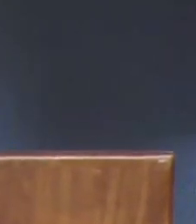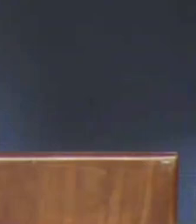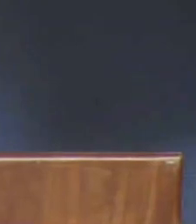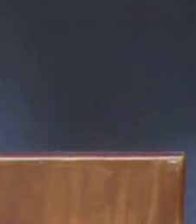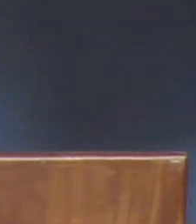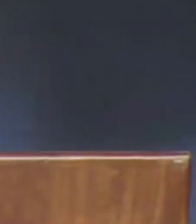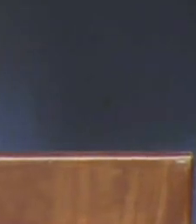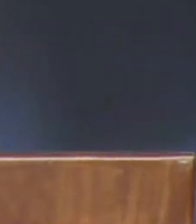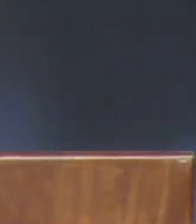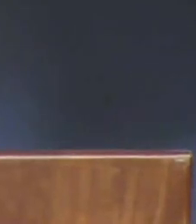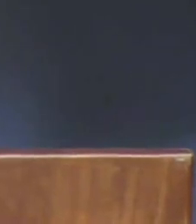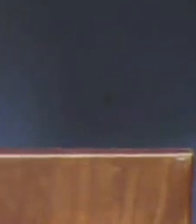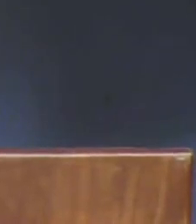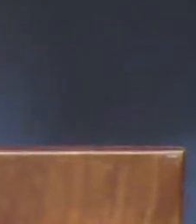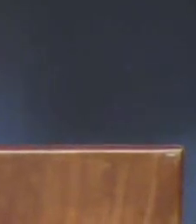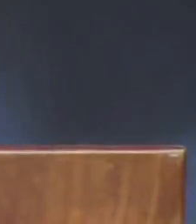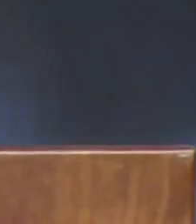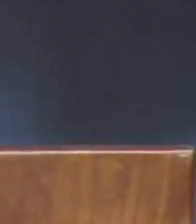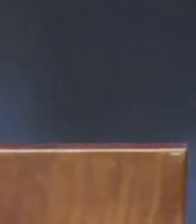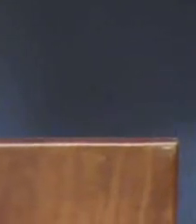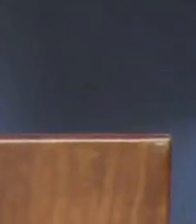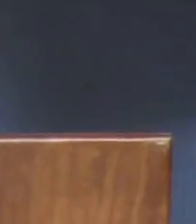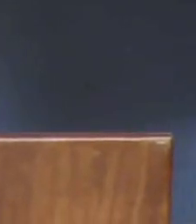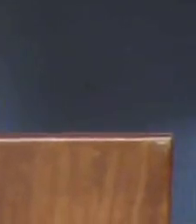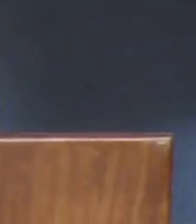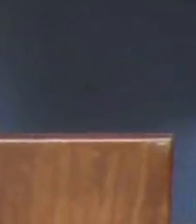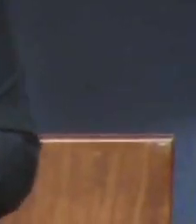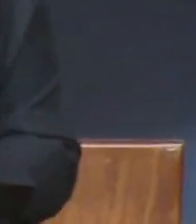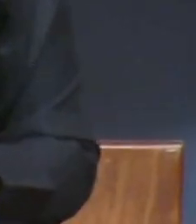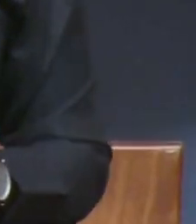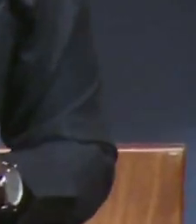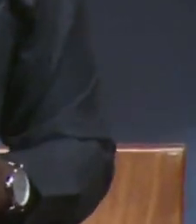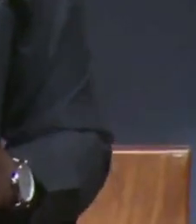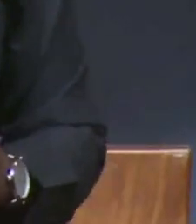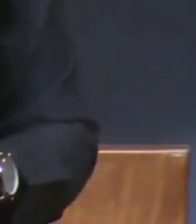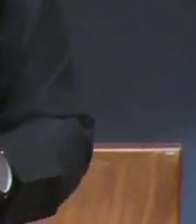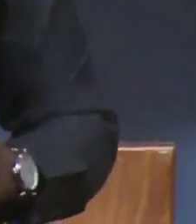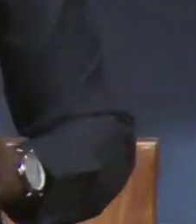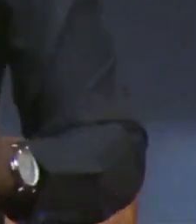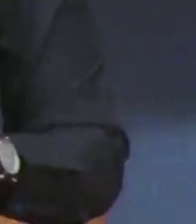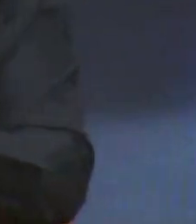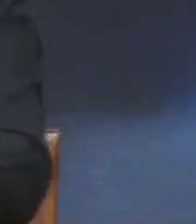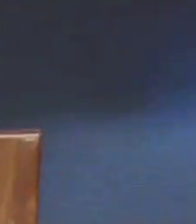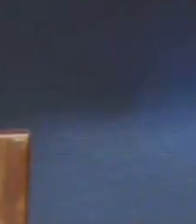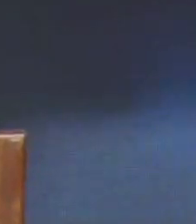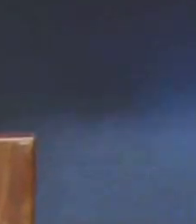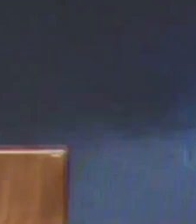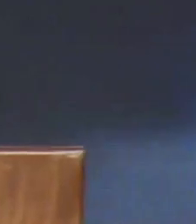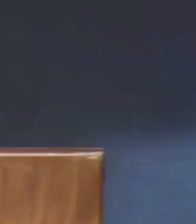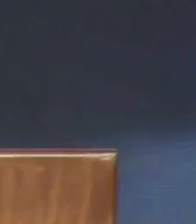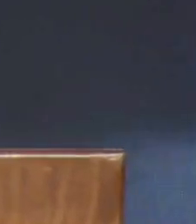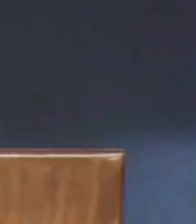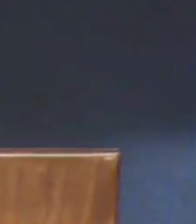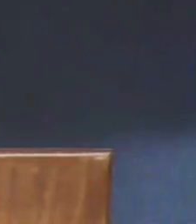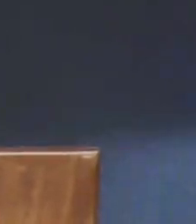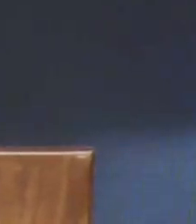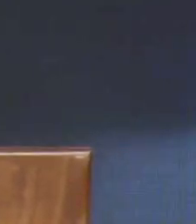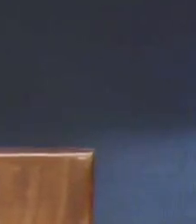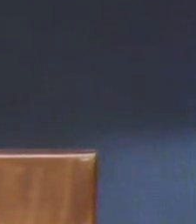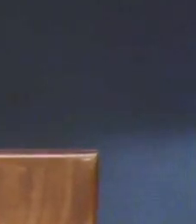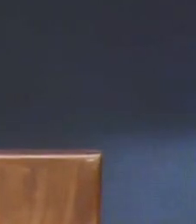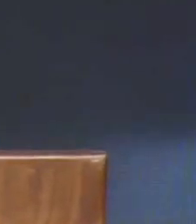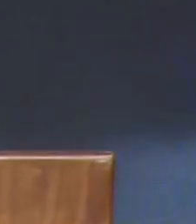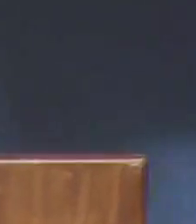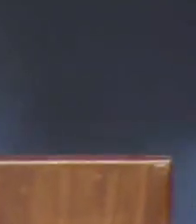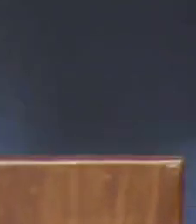Don't feel bad, but man of God, how many dead bodies should not have died if you had accessed the power allocated for